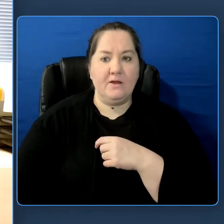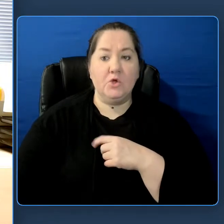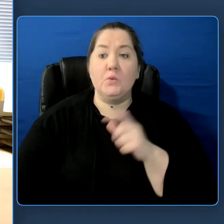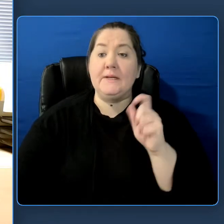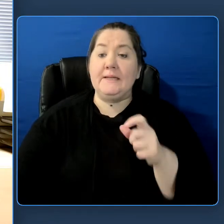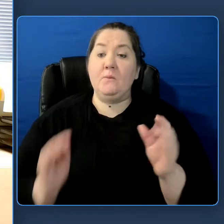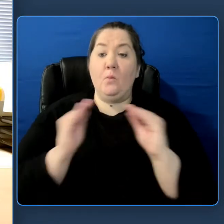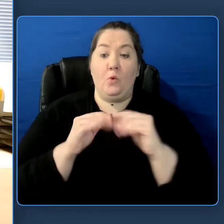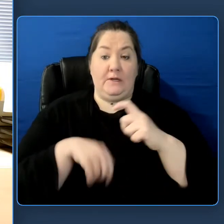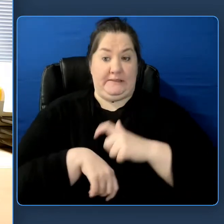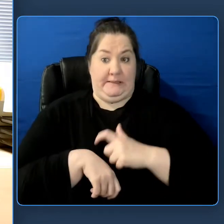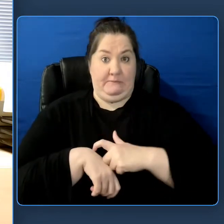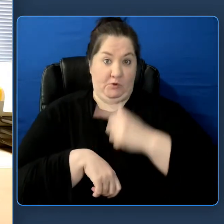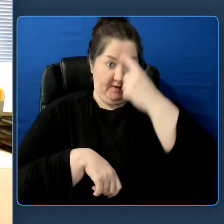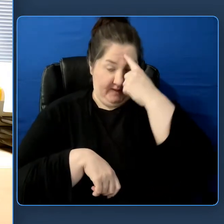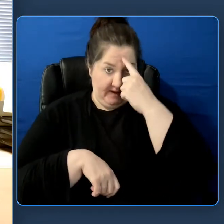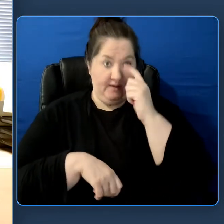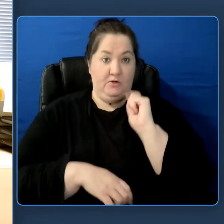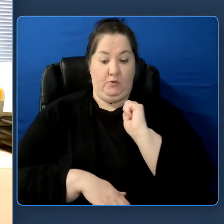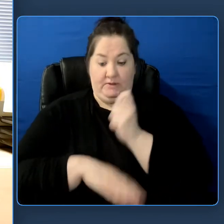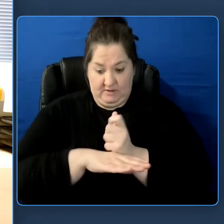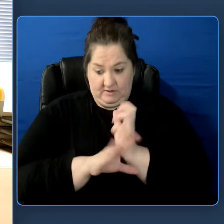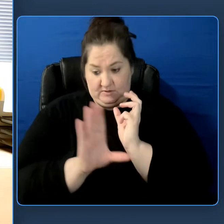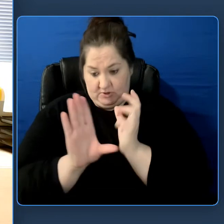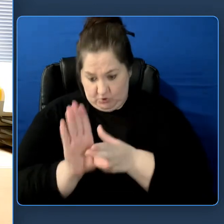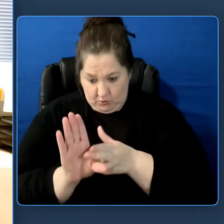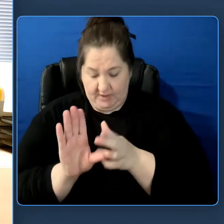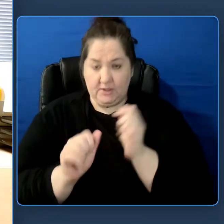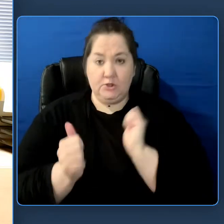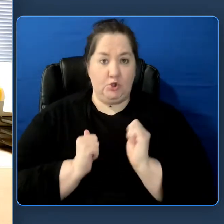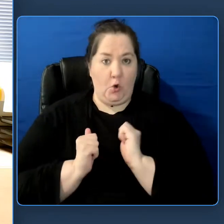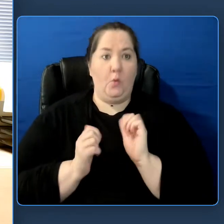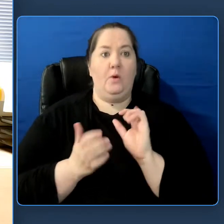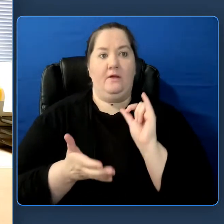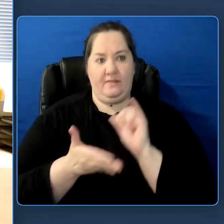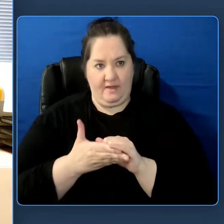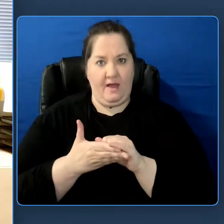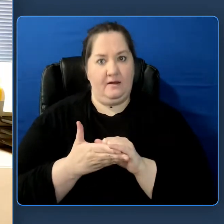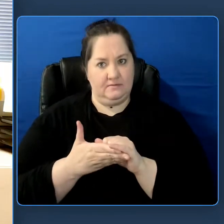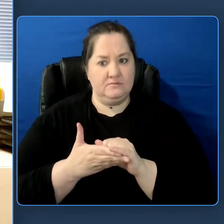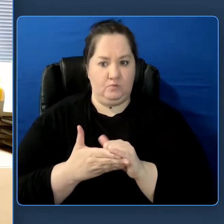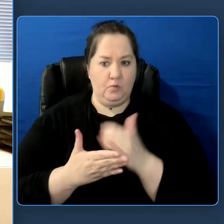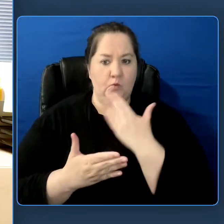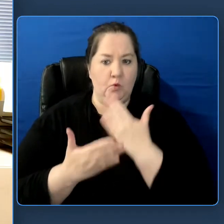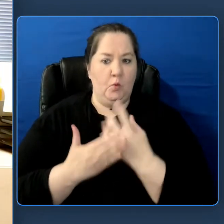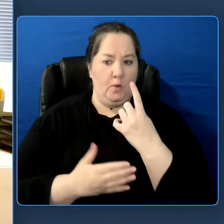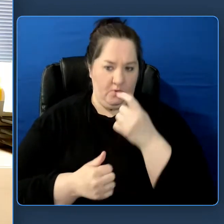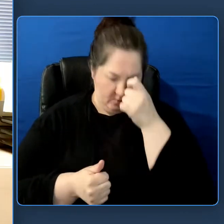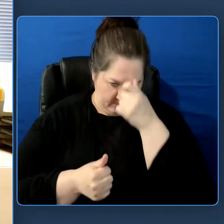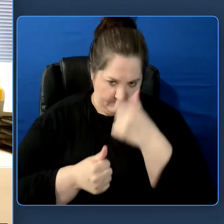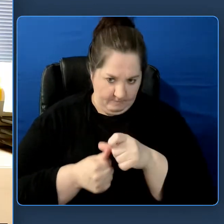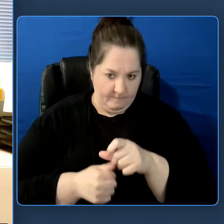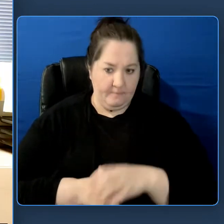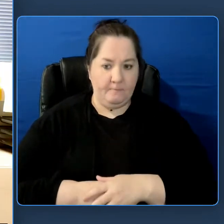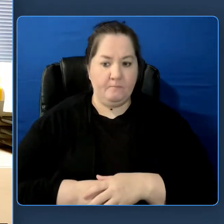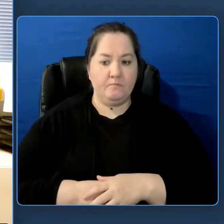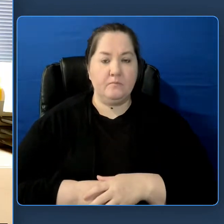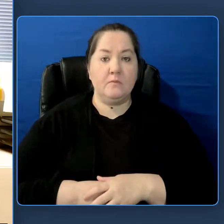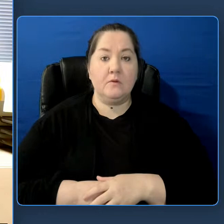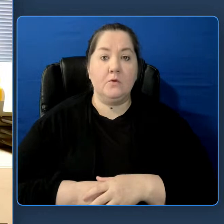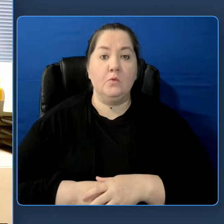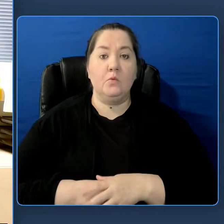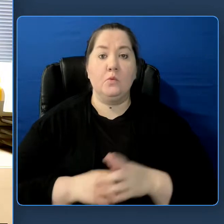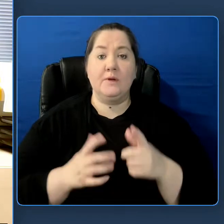time than you think to get to the show is always a good one to remember. We